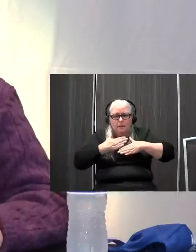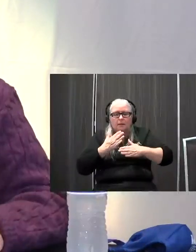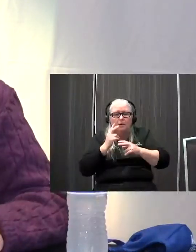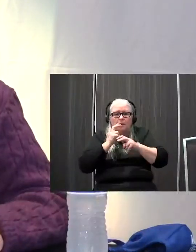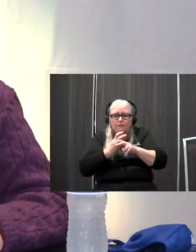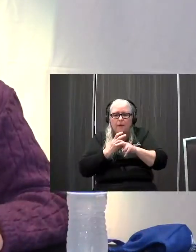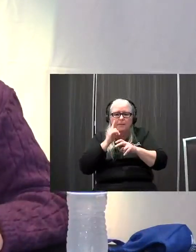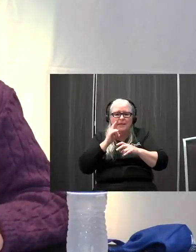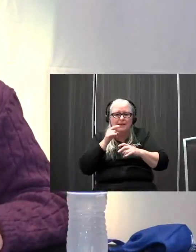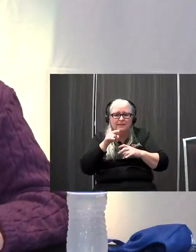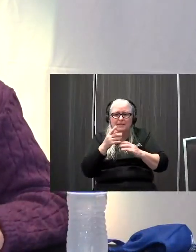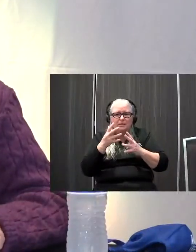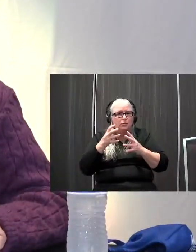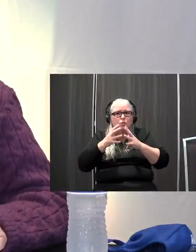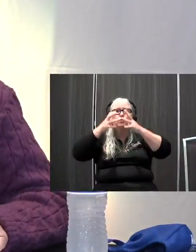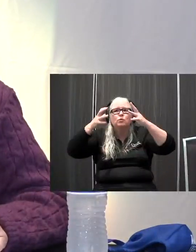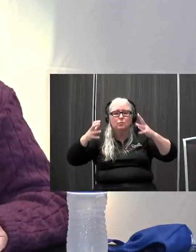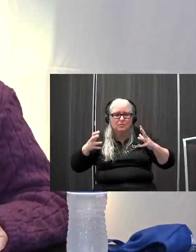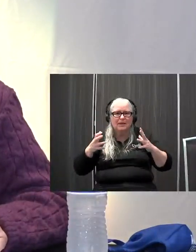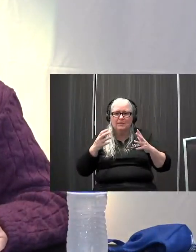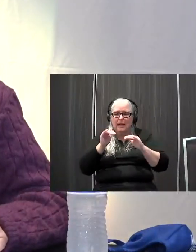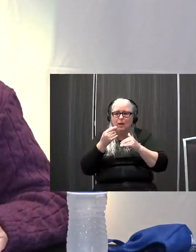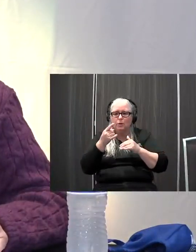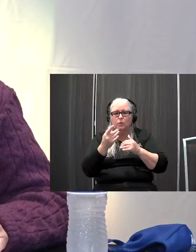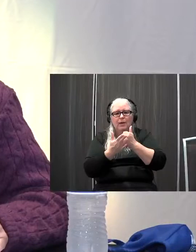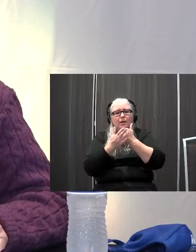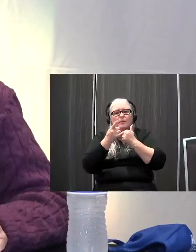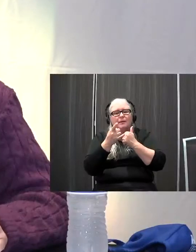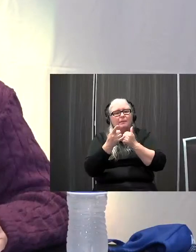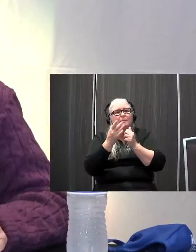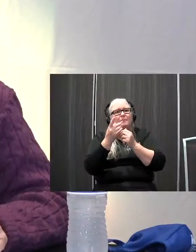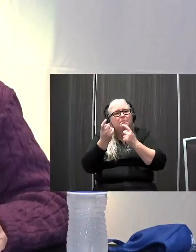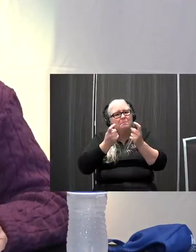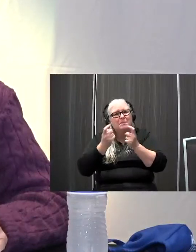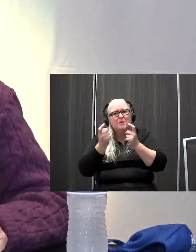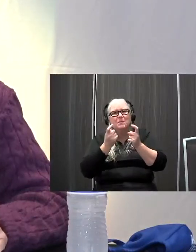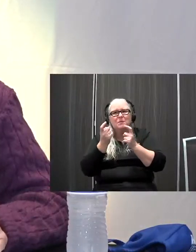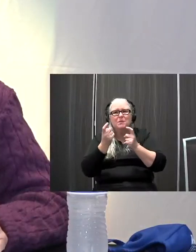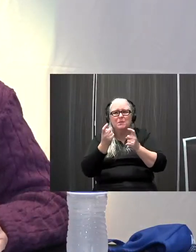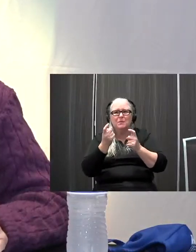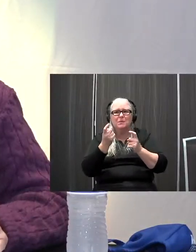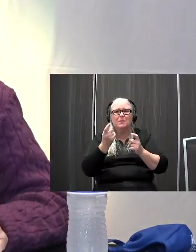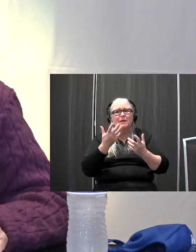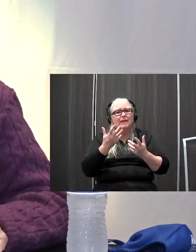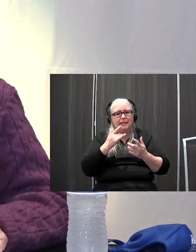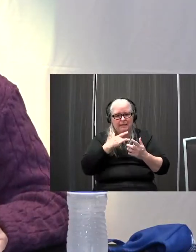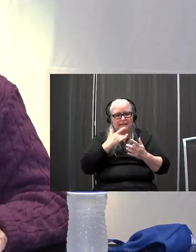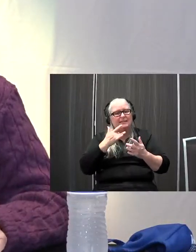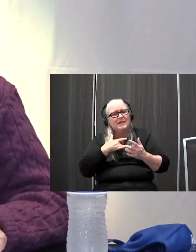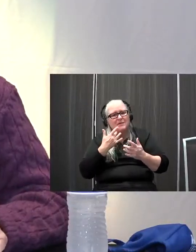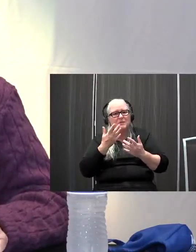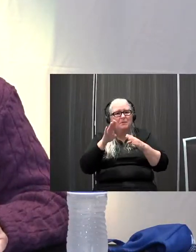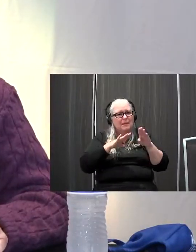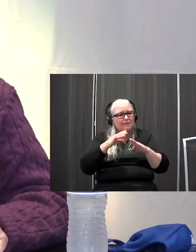high. How do we help him manage sensory seeking behaviors that are challenging? It's getting difficult as he's getting older. It's harder